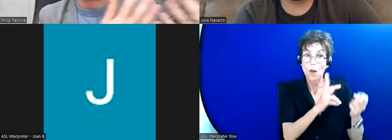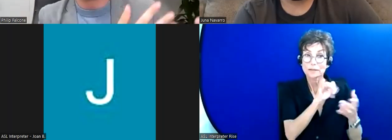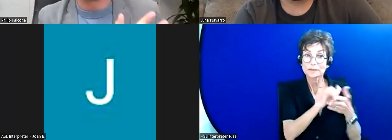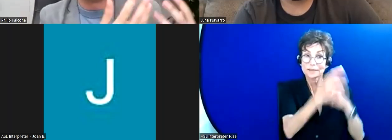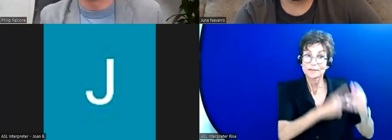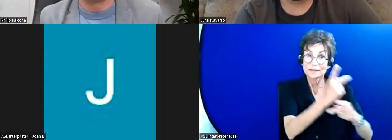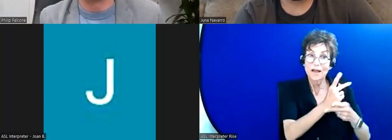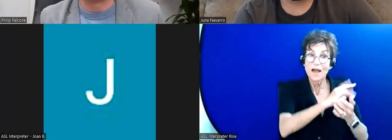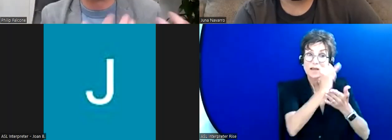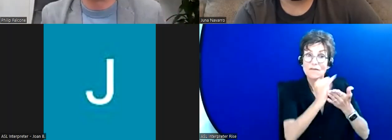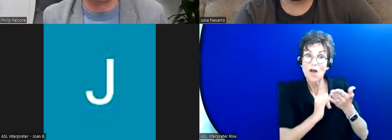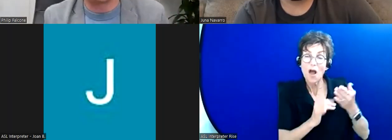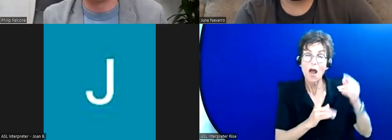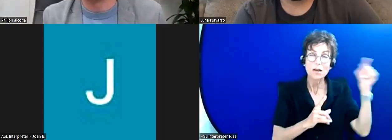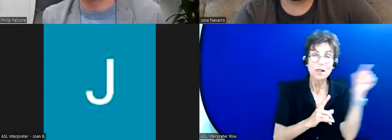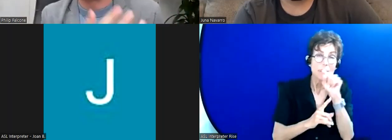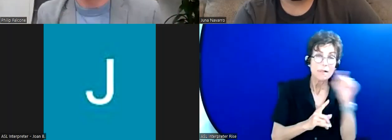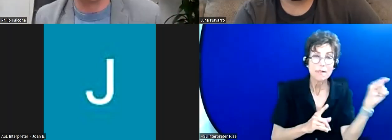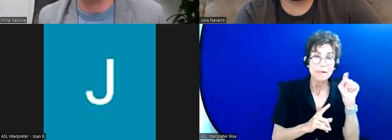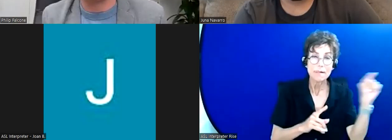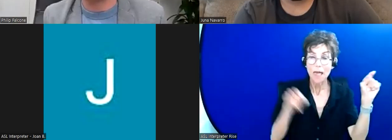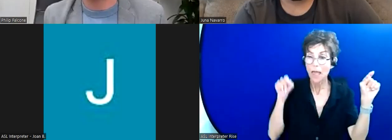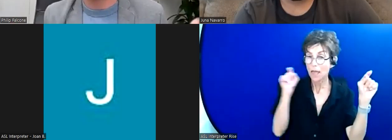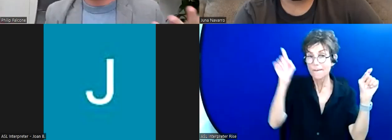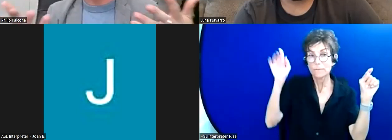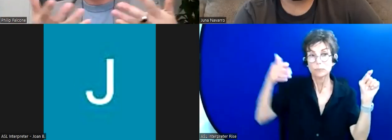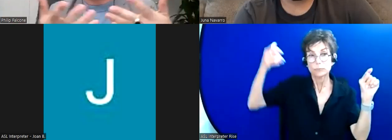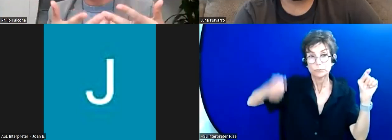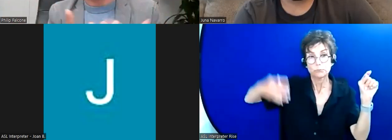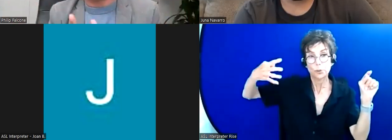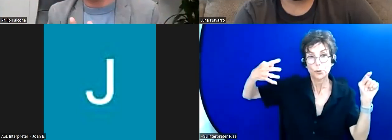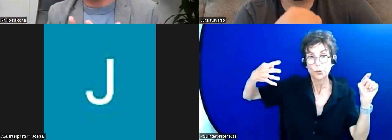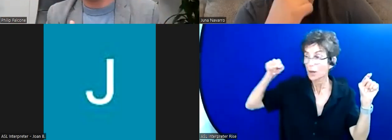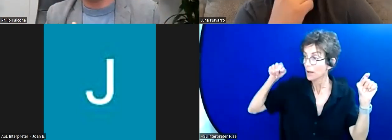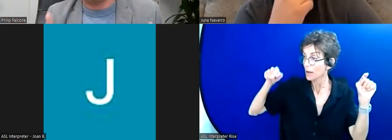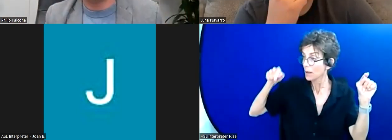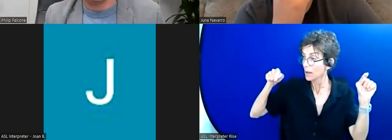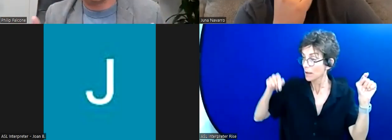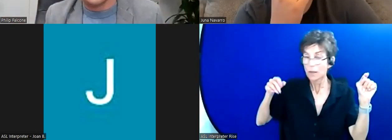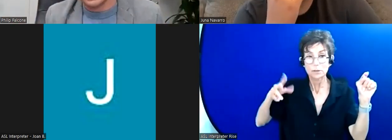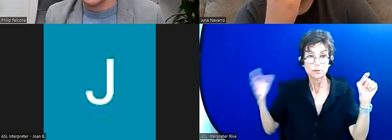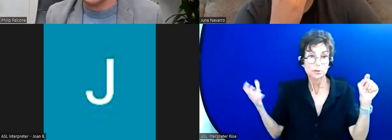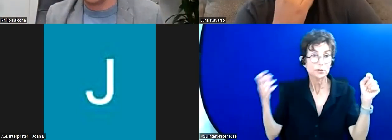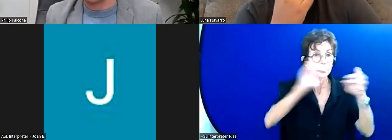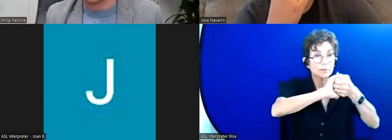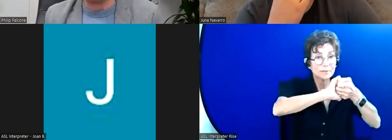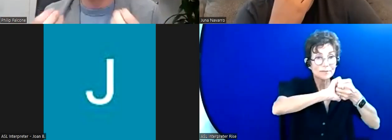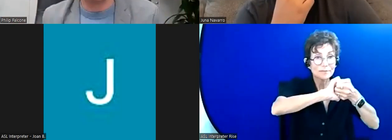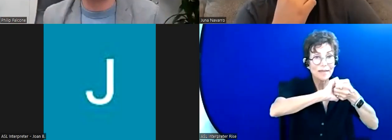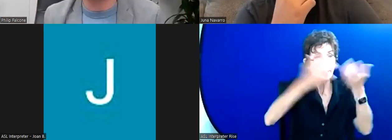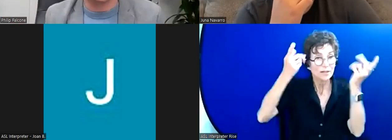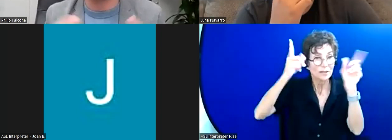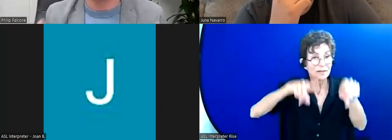input, the mayor and our team, we have our vision for what we think should go there. How do we kind of come to a consensus here? And how do we find